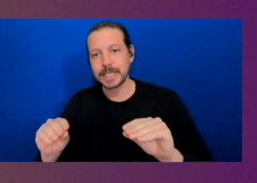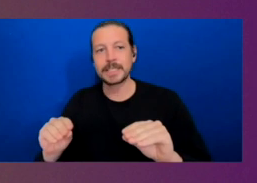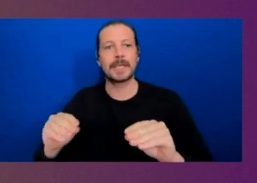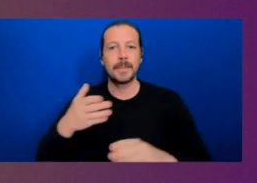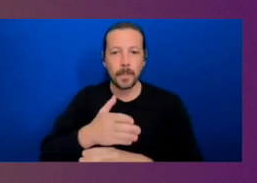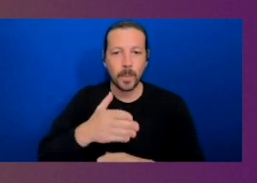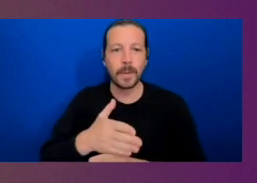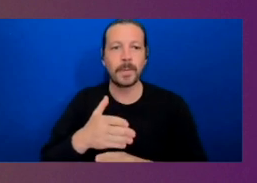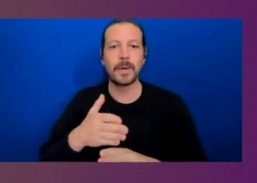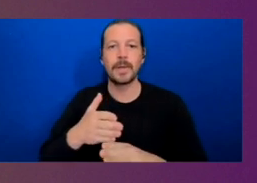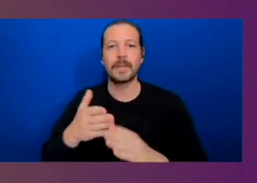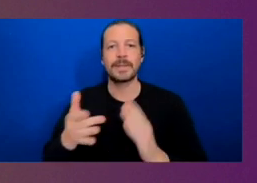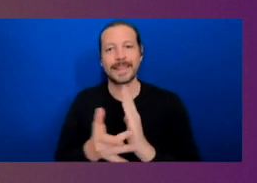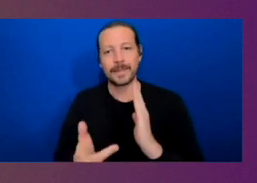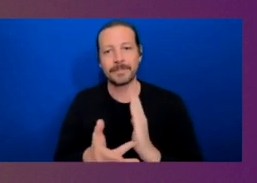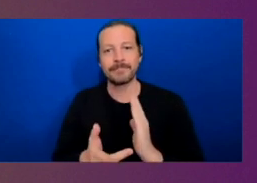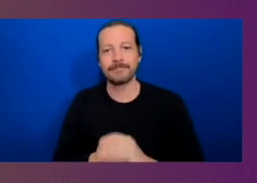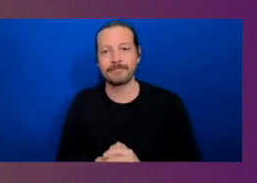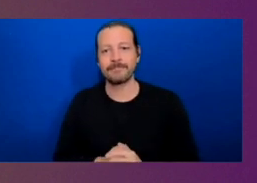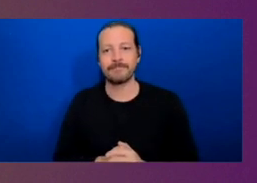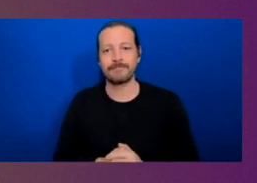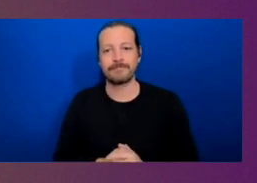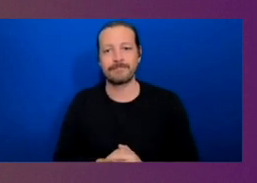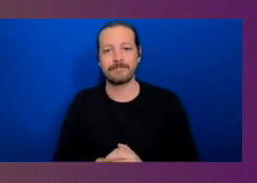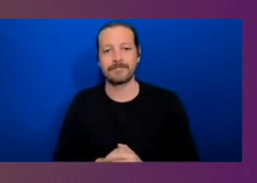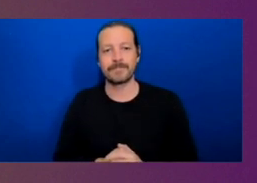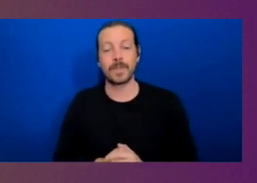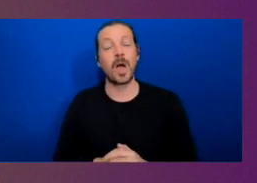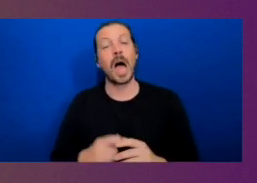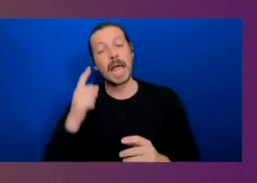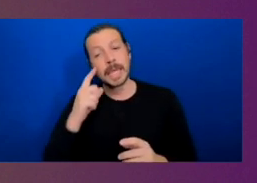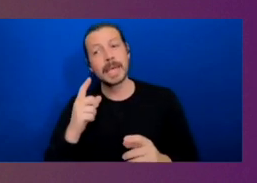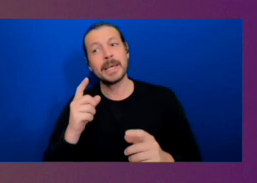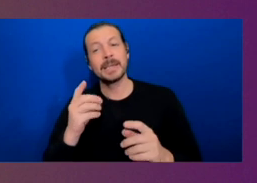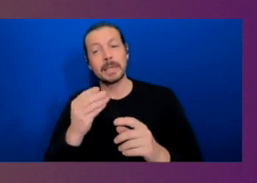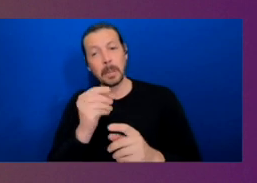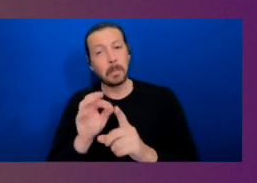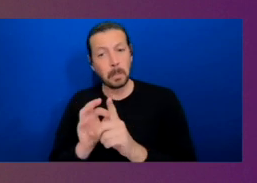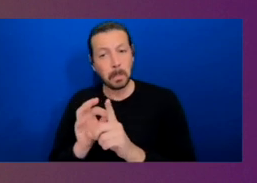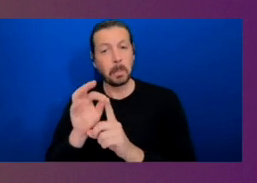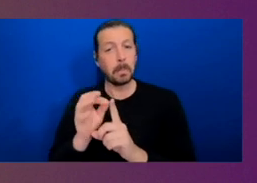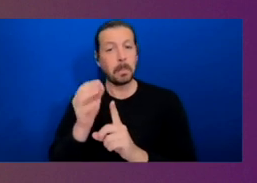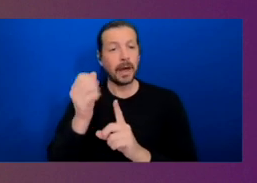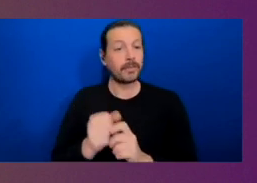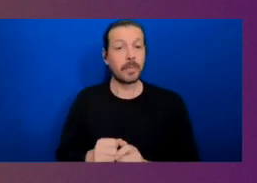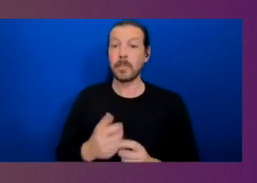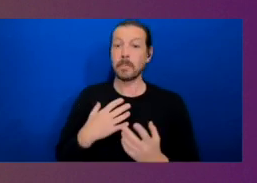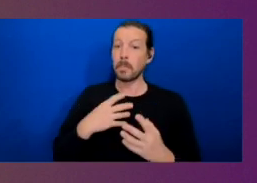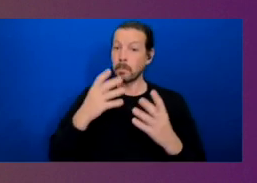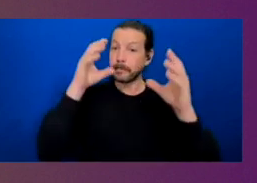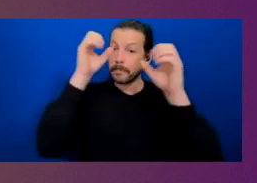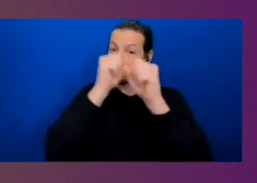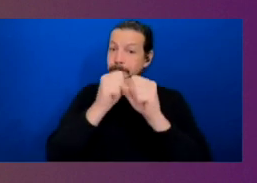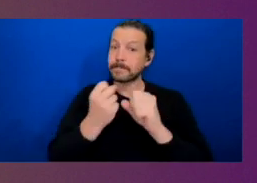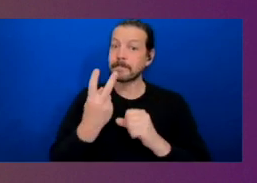access to technology. In some respects, I think that's changing for the better. When I lost my sight 20 years ago,